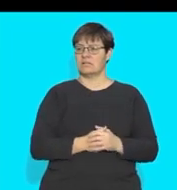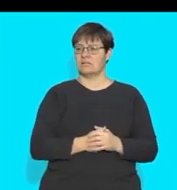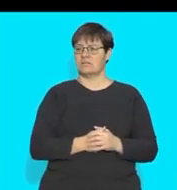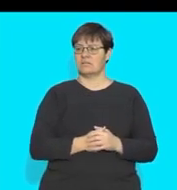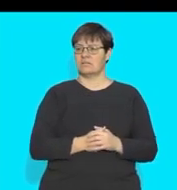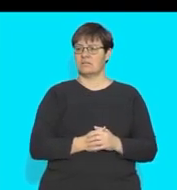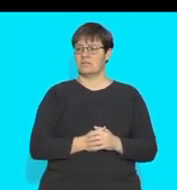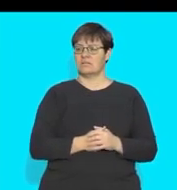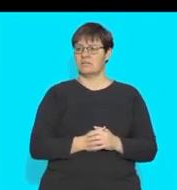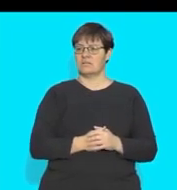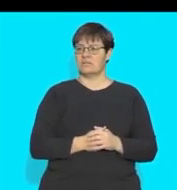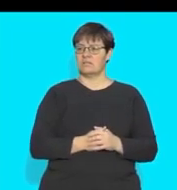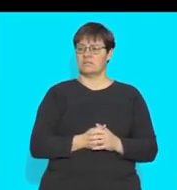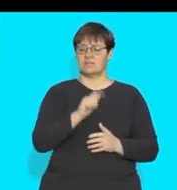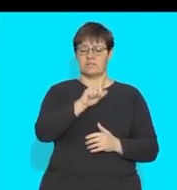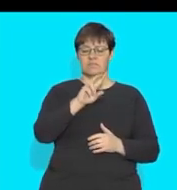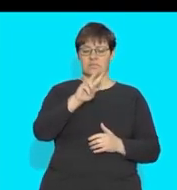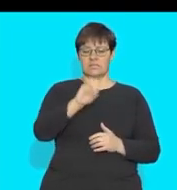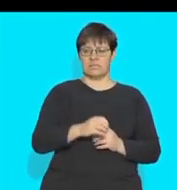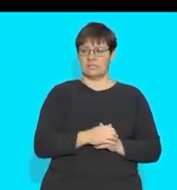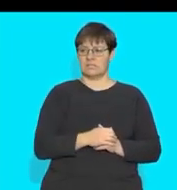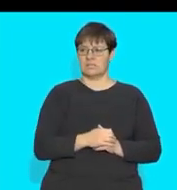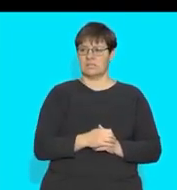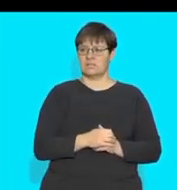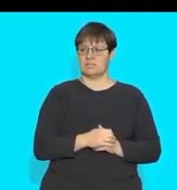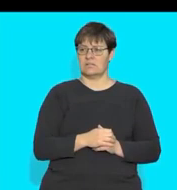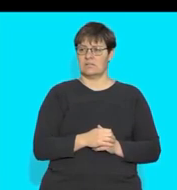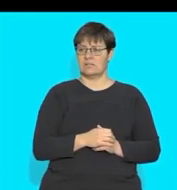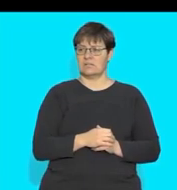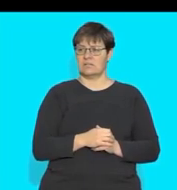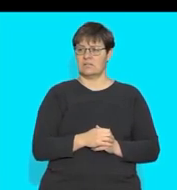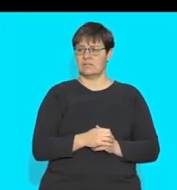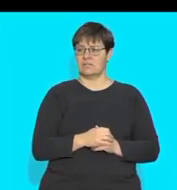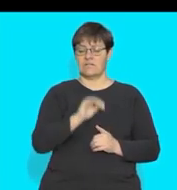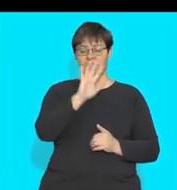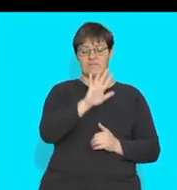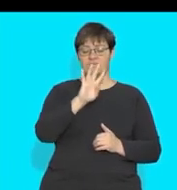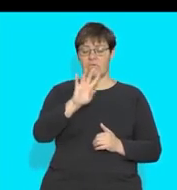whoopsie, times 720 equals